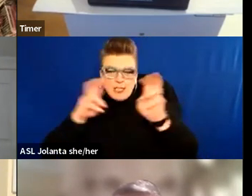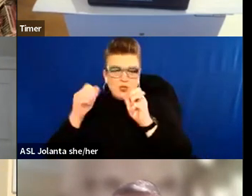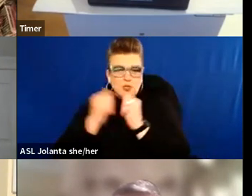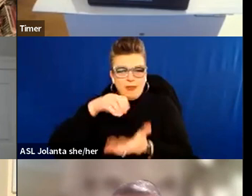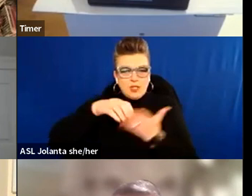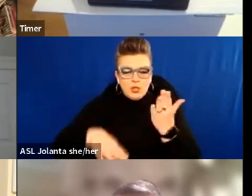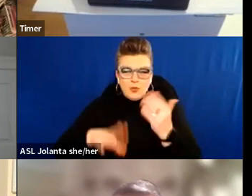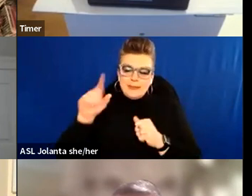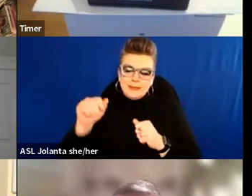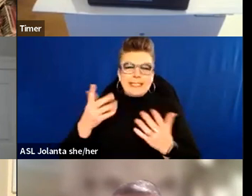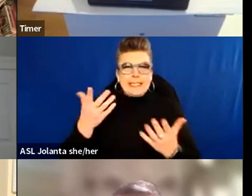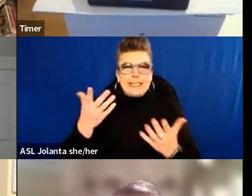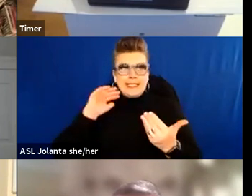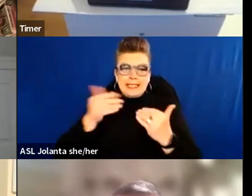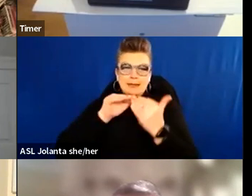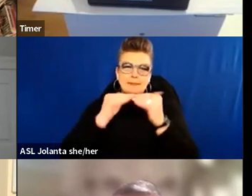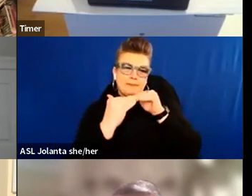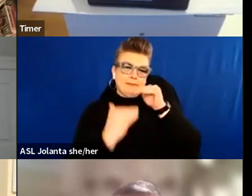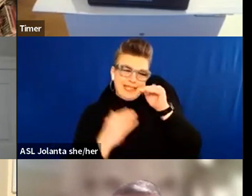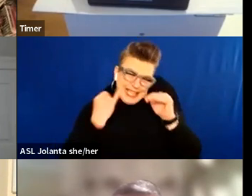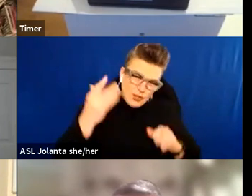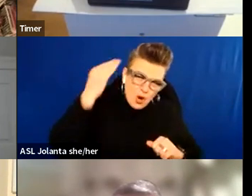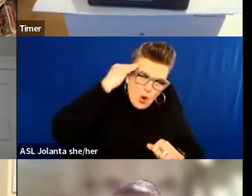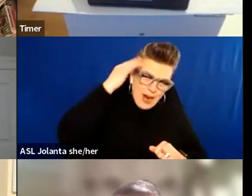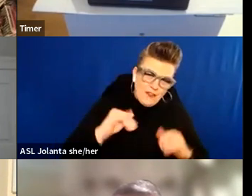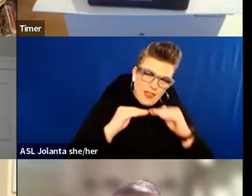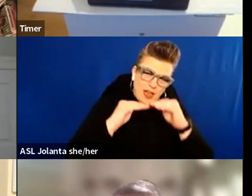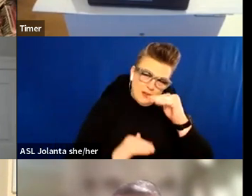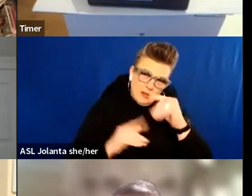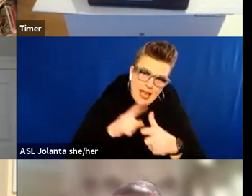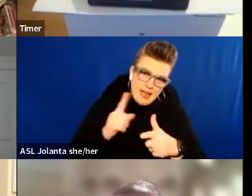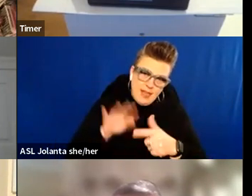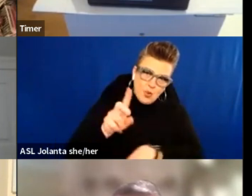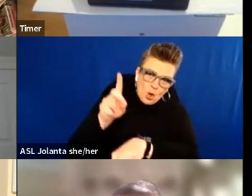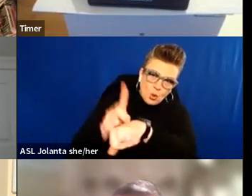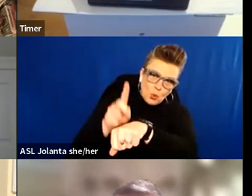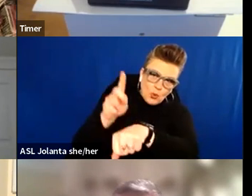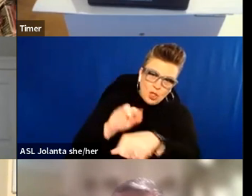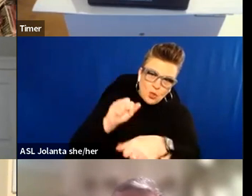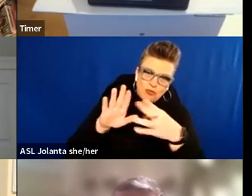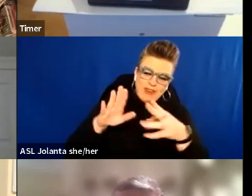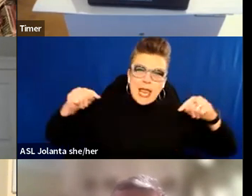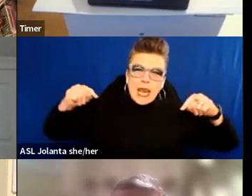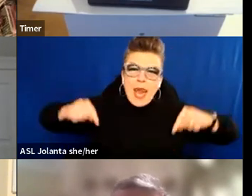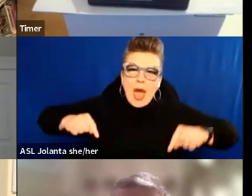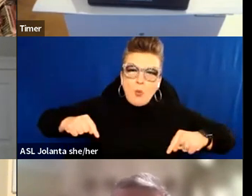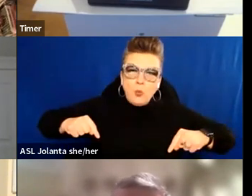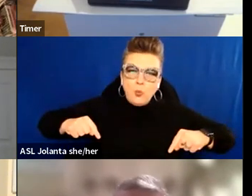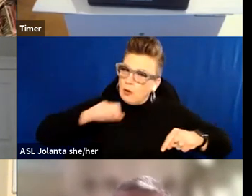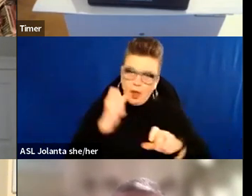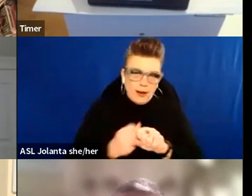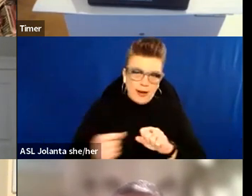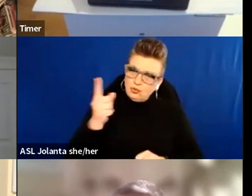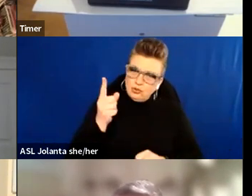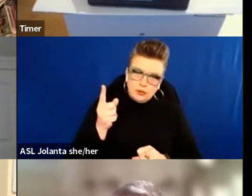equity if you are aware of disparate impact your absolute duty is to address it now not next year there's a